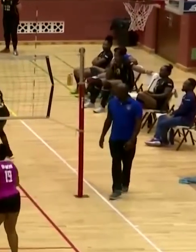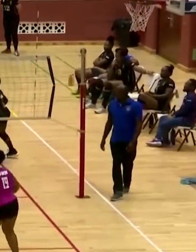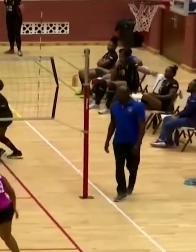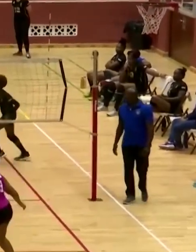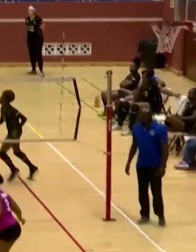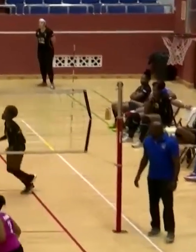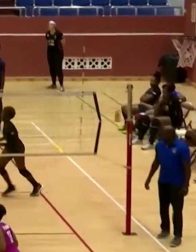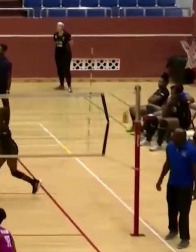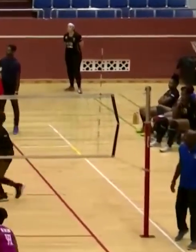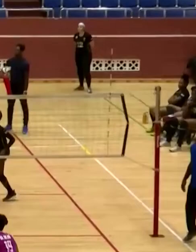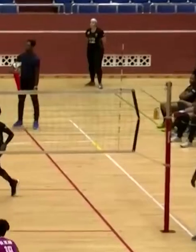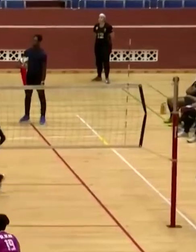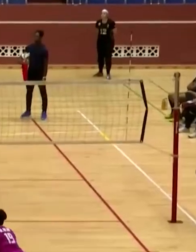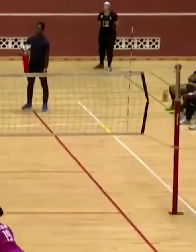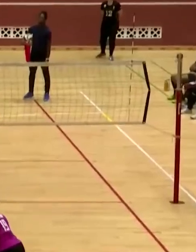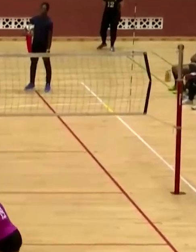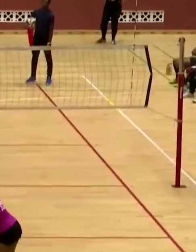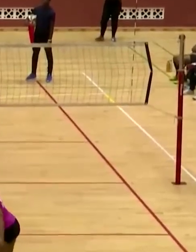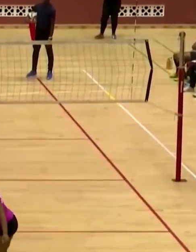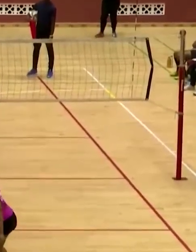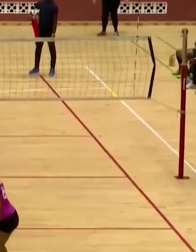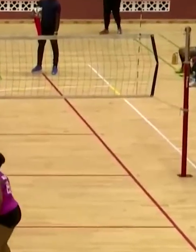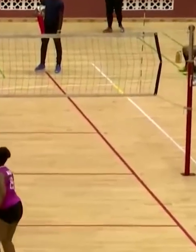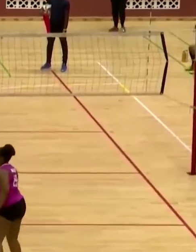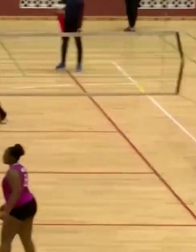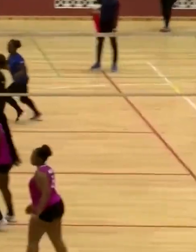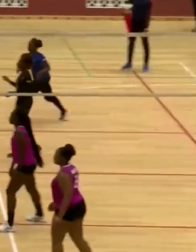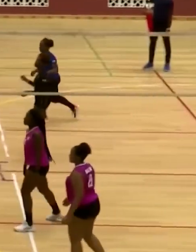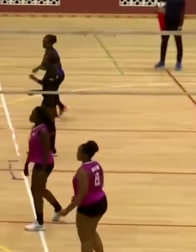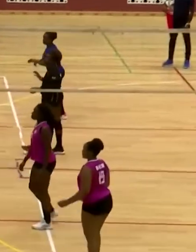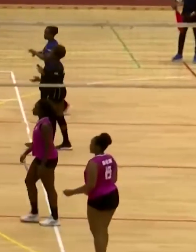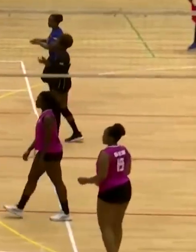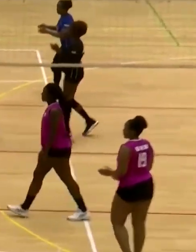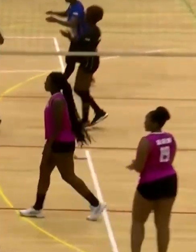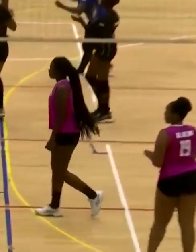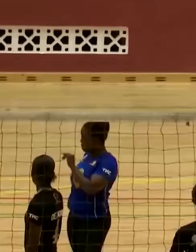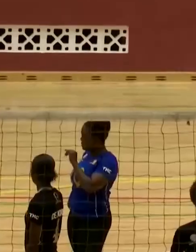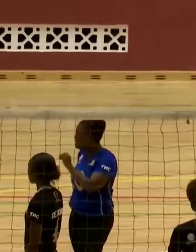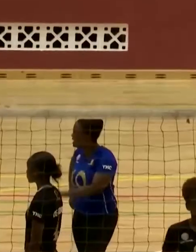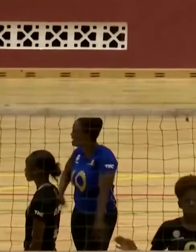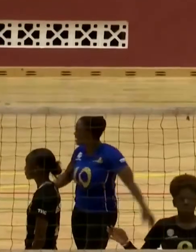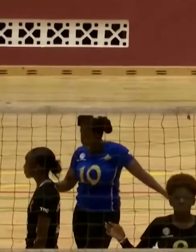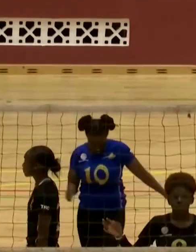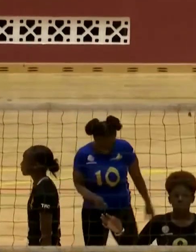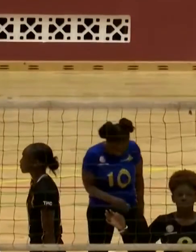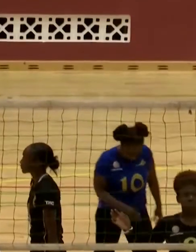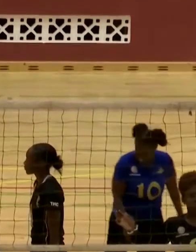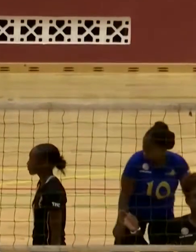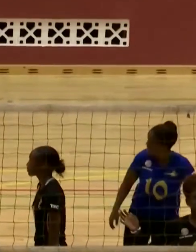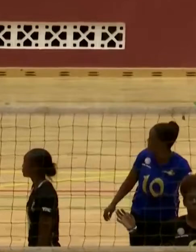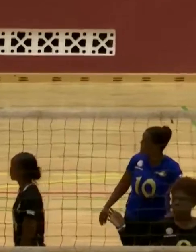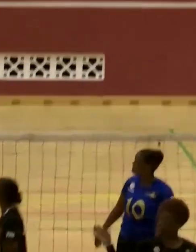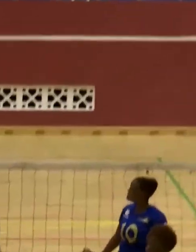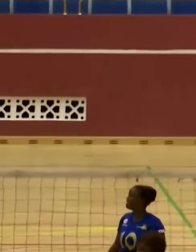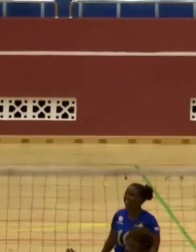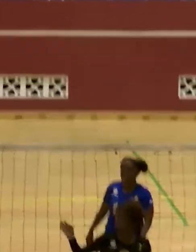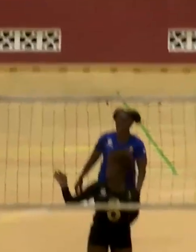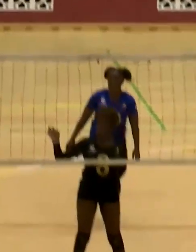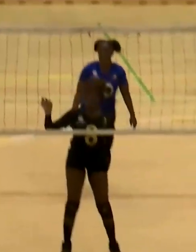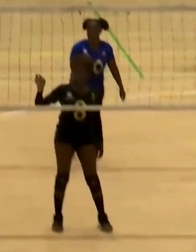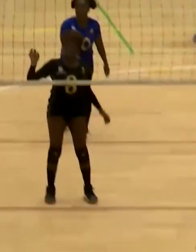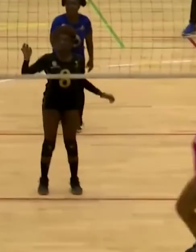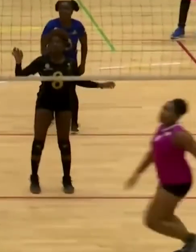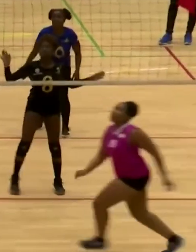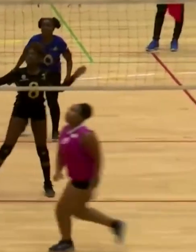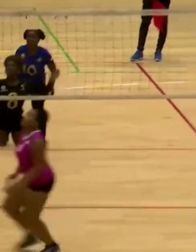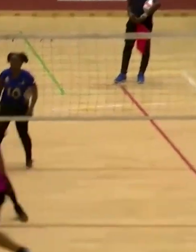the 4th 25-20, and in the 5th they would also be on top. The club directing their defense to look for an